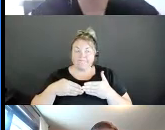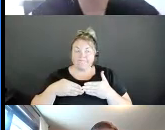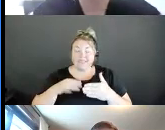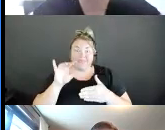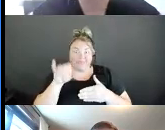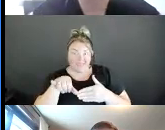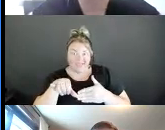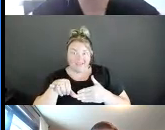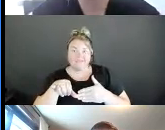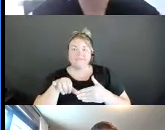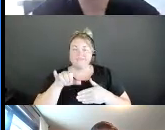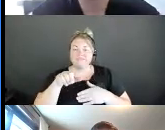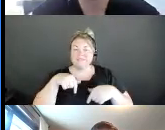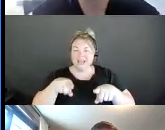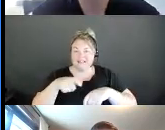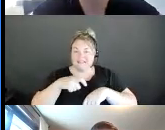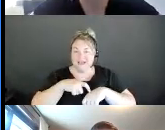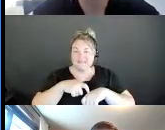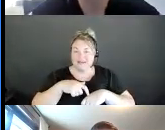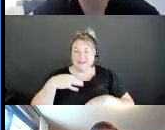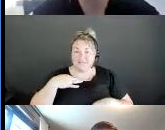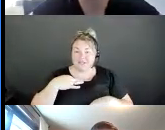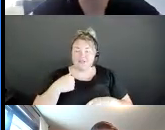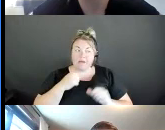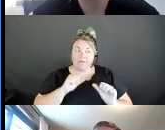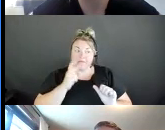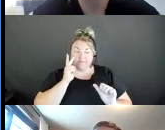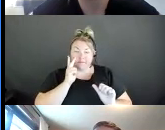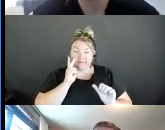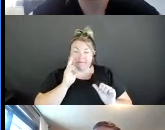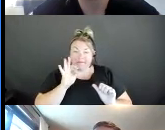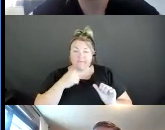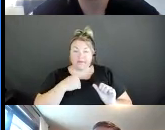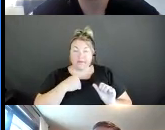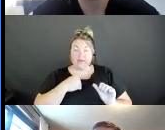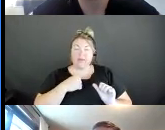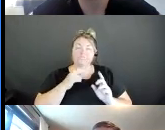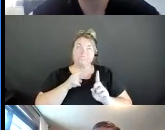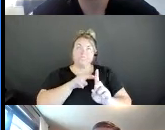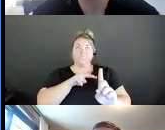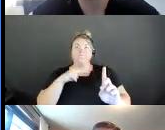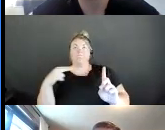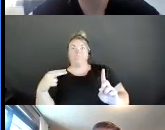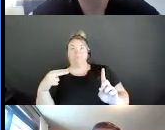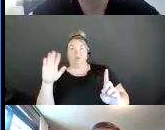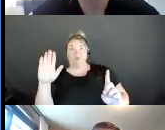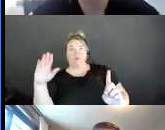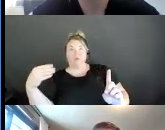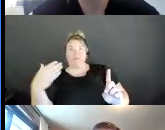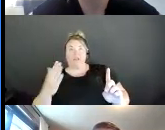that at the time of application. I can see, if I put myself in the shoes of the